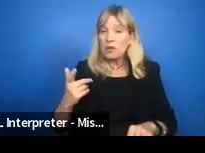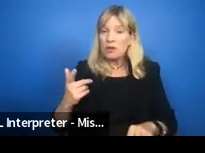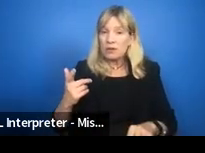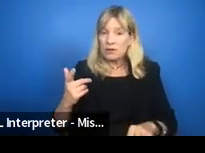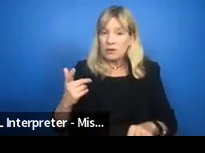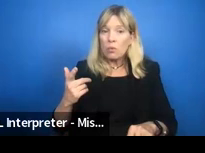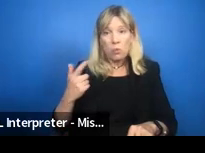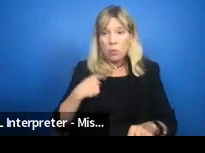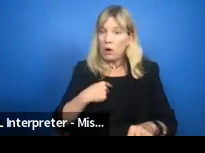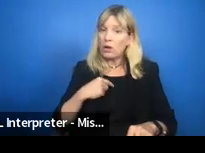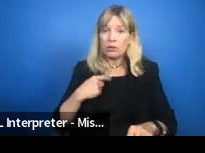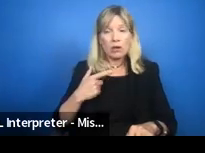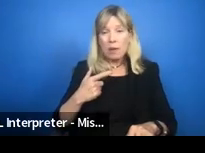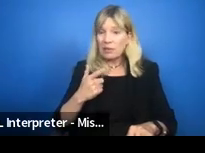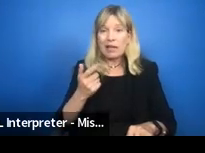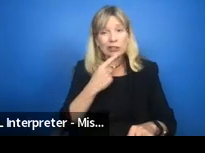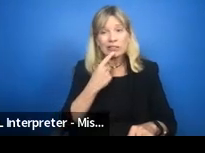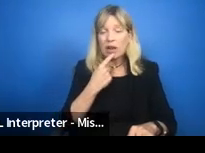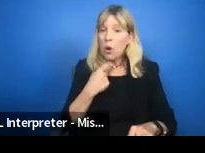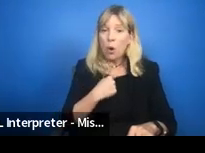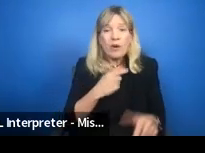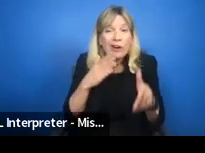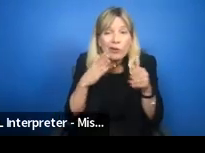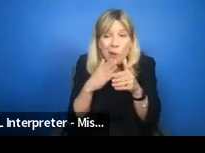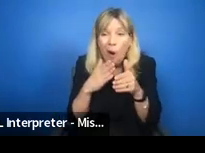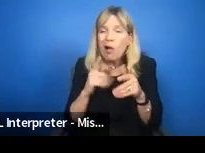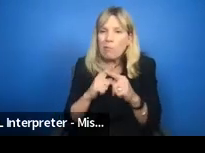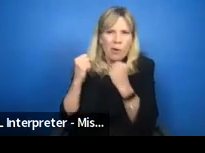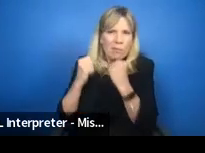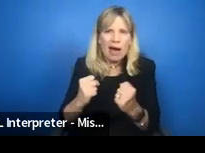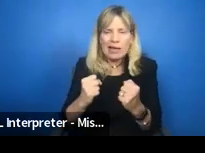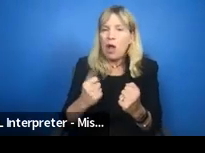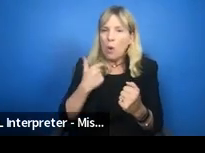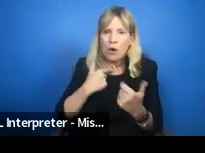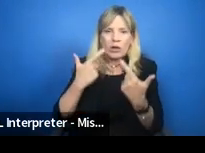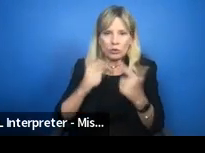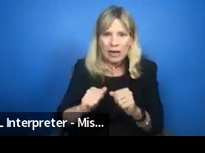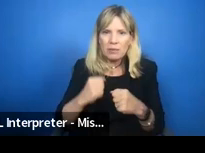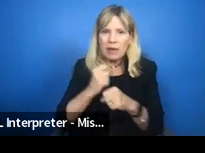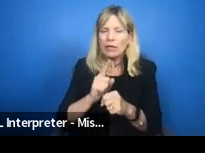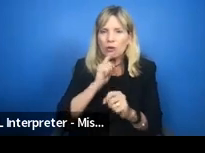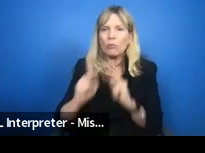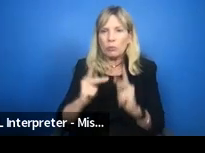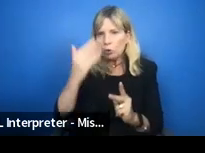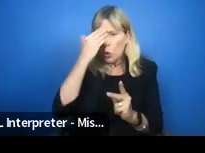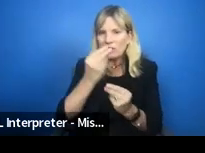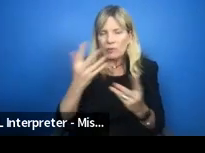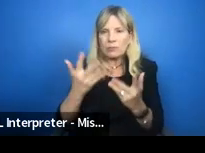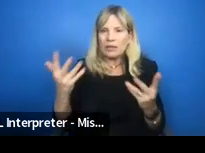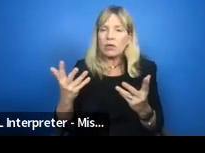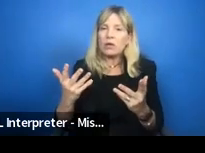We're, like she said, we're small but mighty, and we are trying to lift up the information as much as we can. There